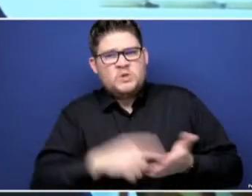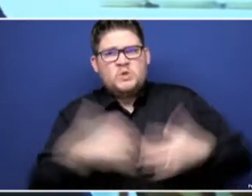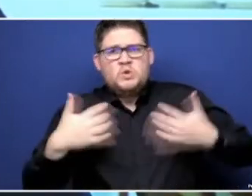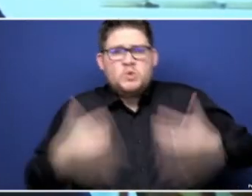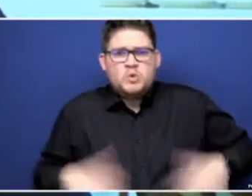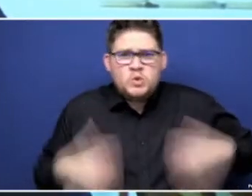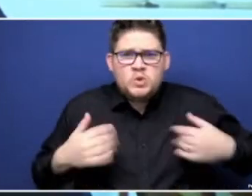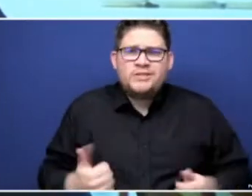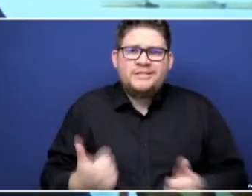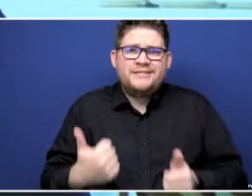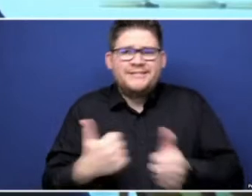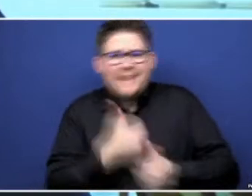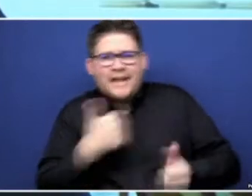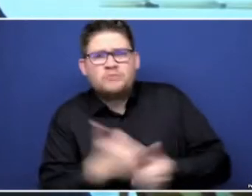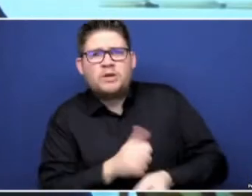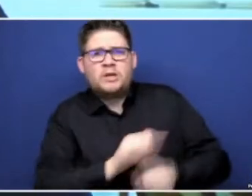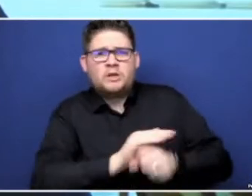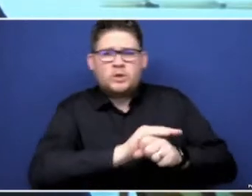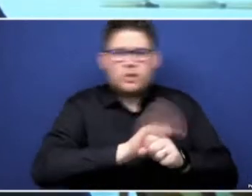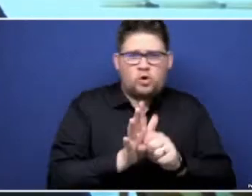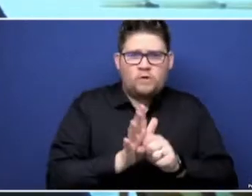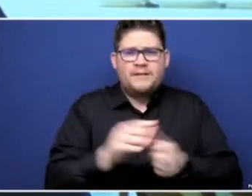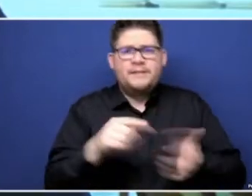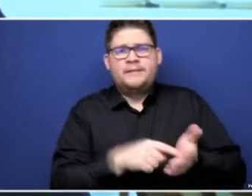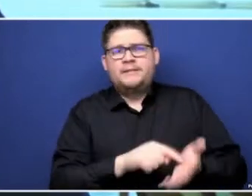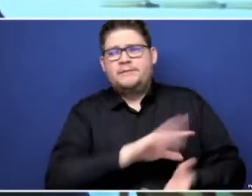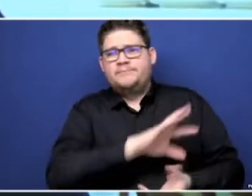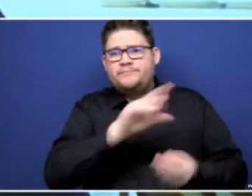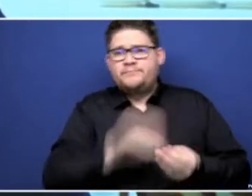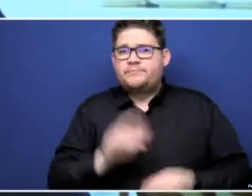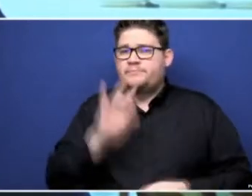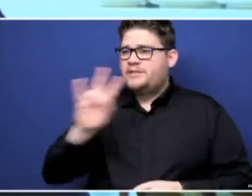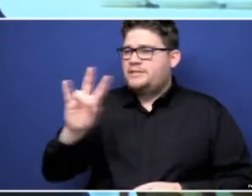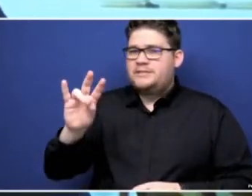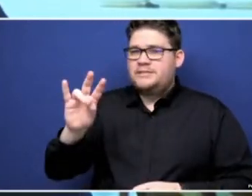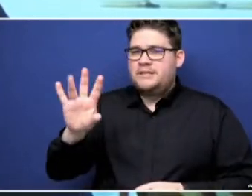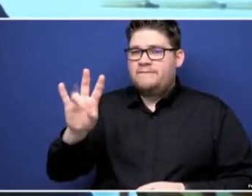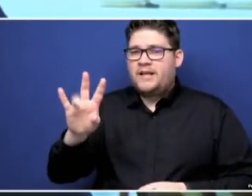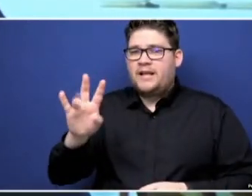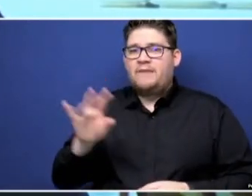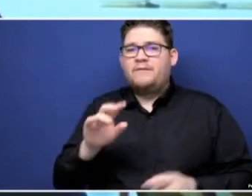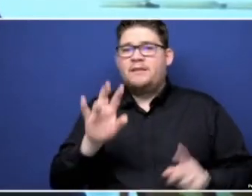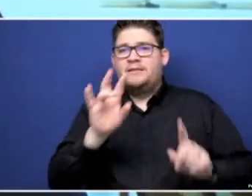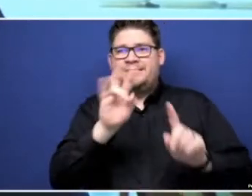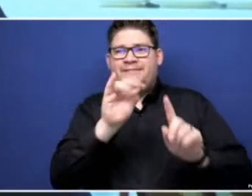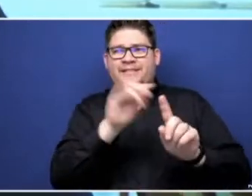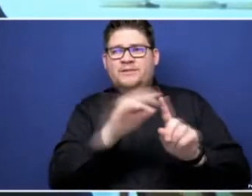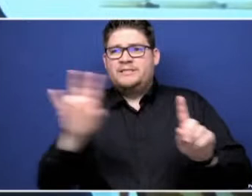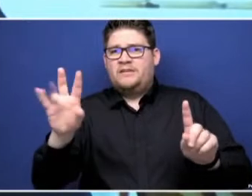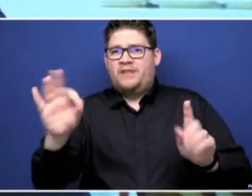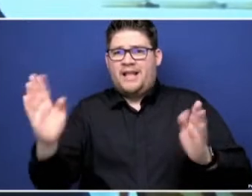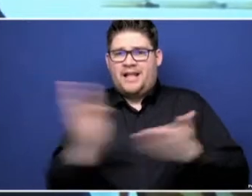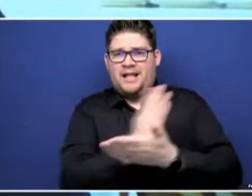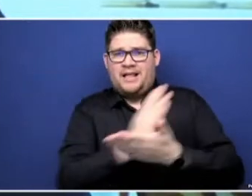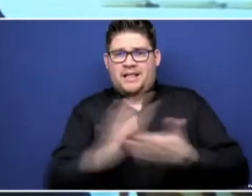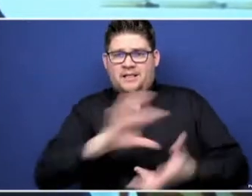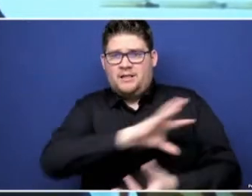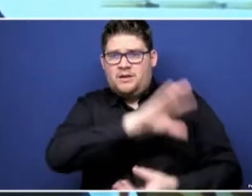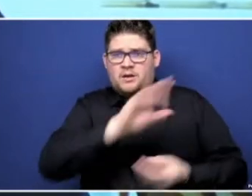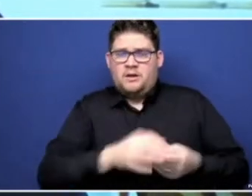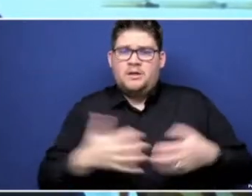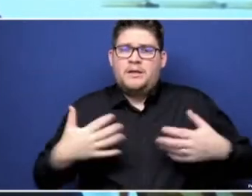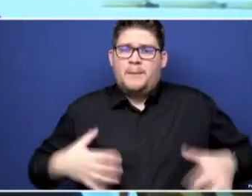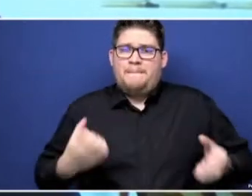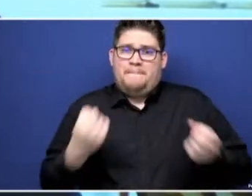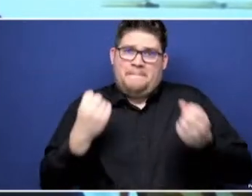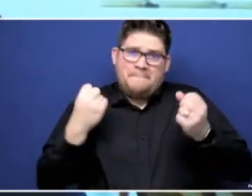they're in that group, that's at that time they can phone their family physician or their specialist physician and have a conversation with them.